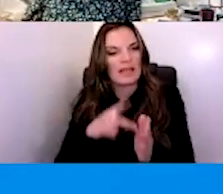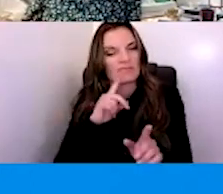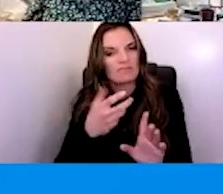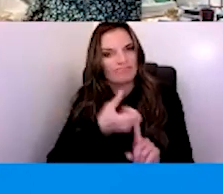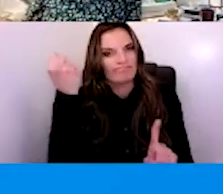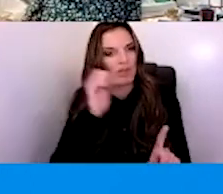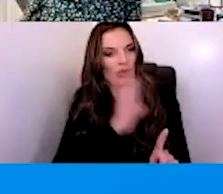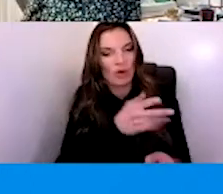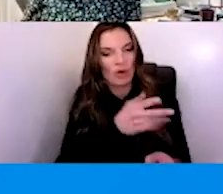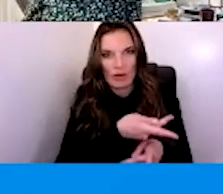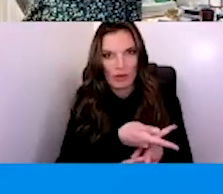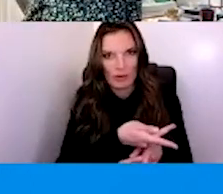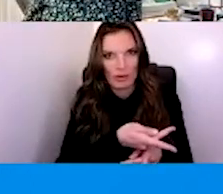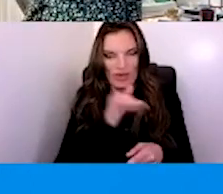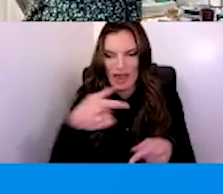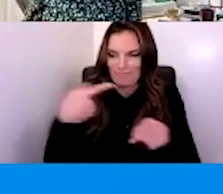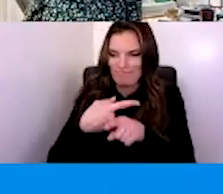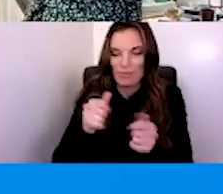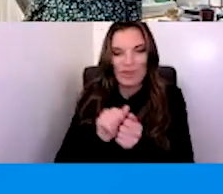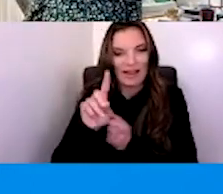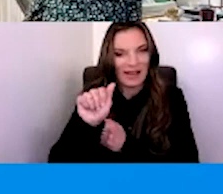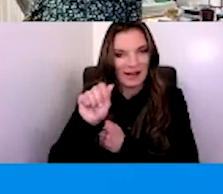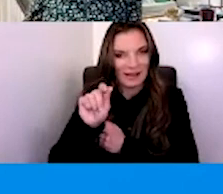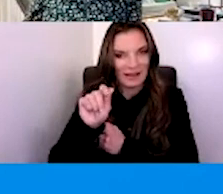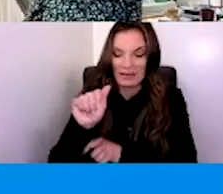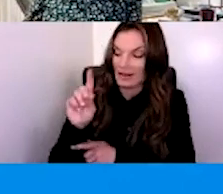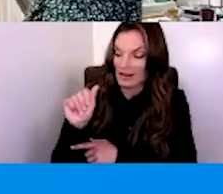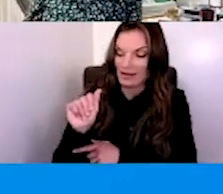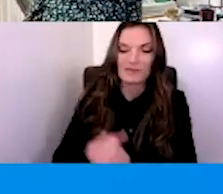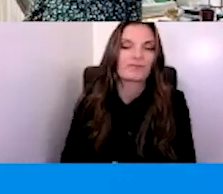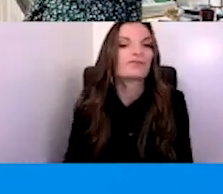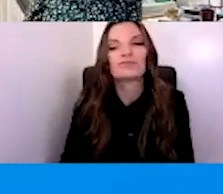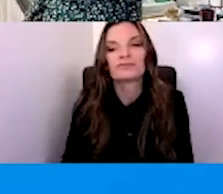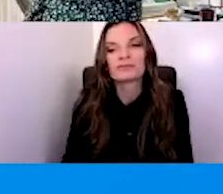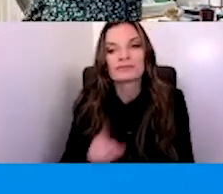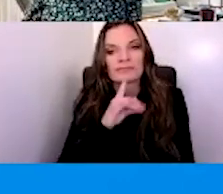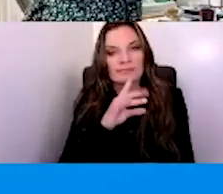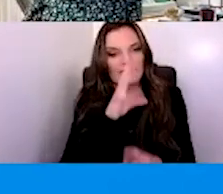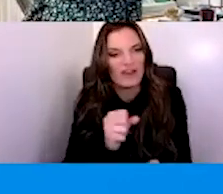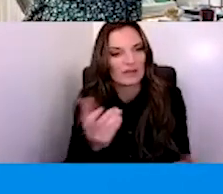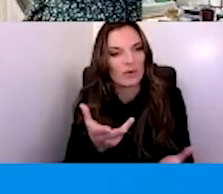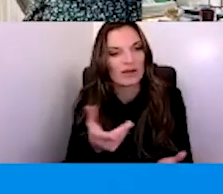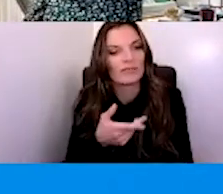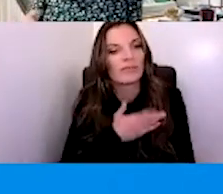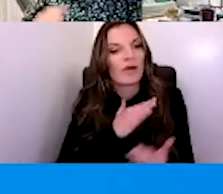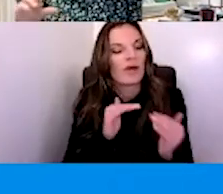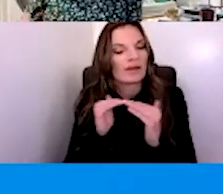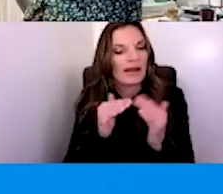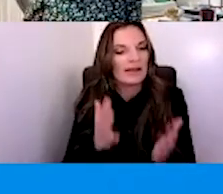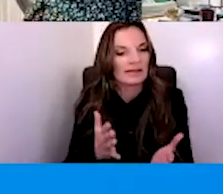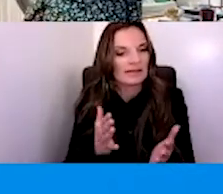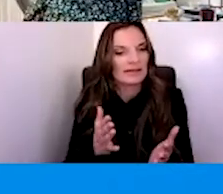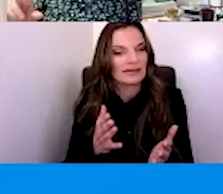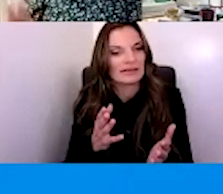had disabilities. And so what was fascinating about this analysis that Ari and colleagues did was that they found that of